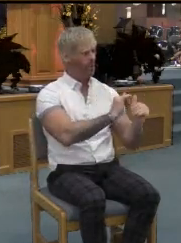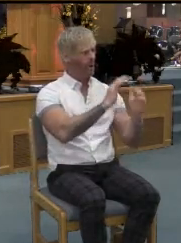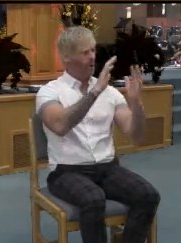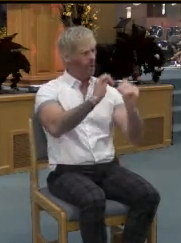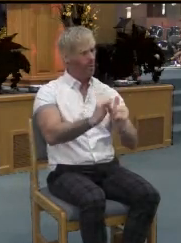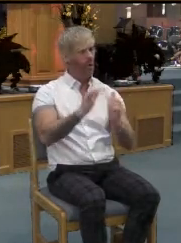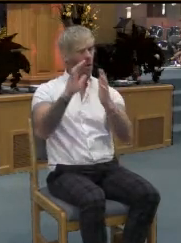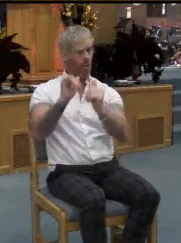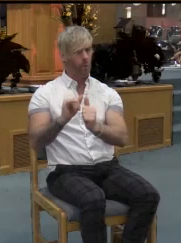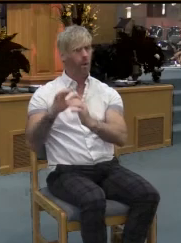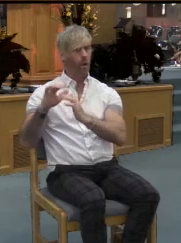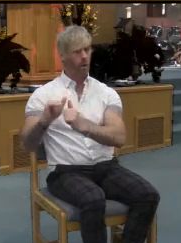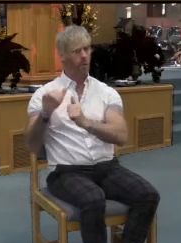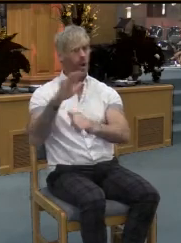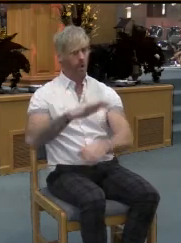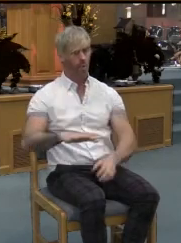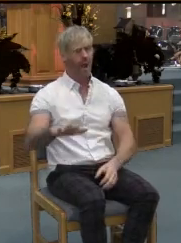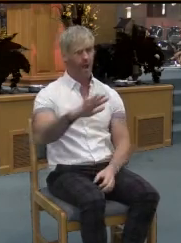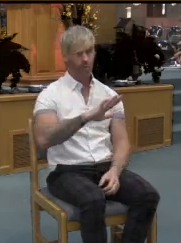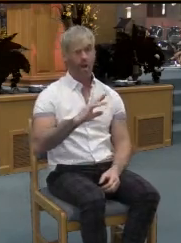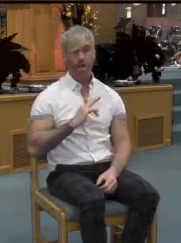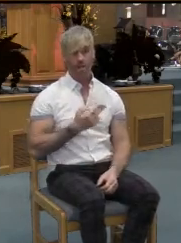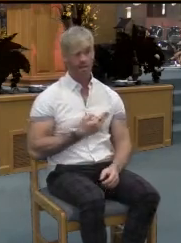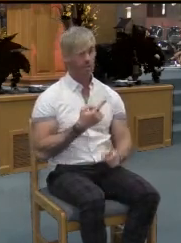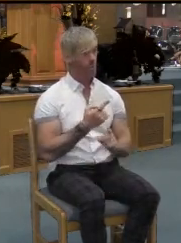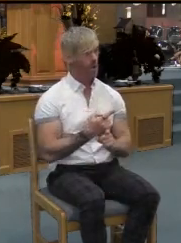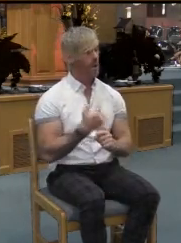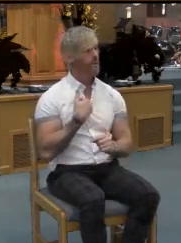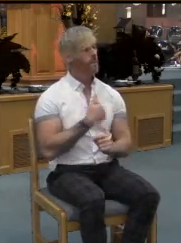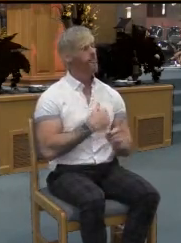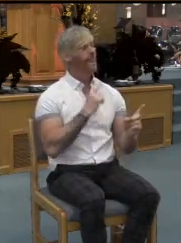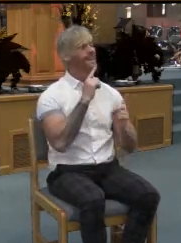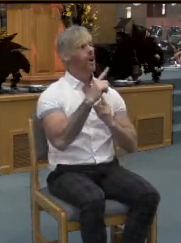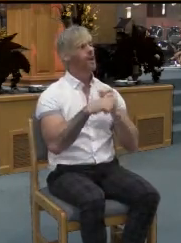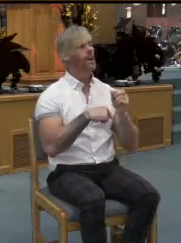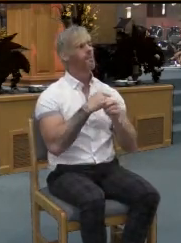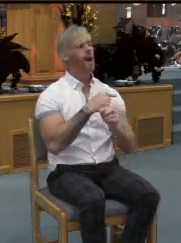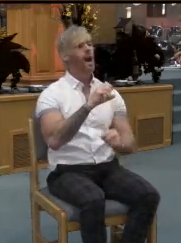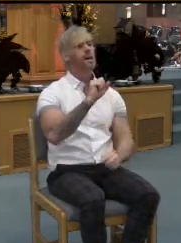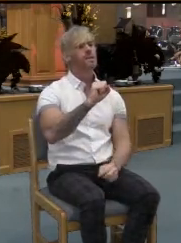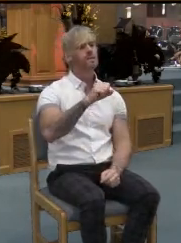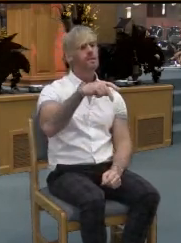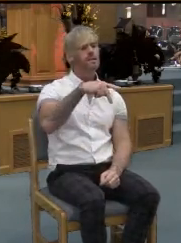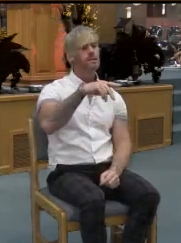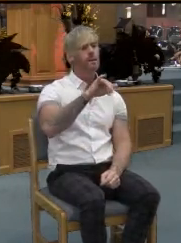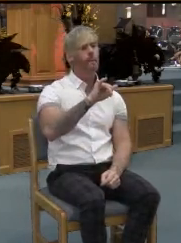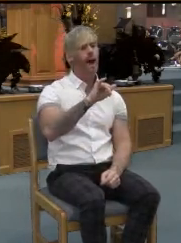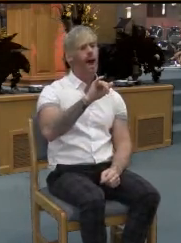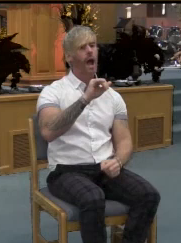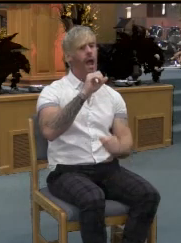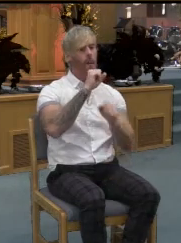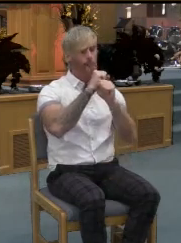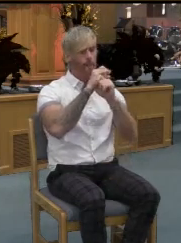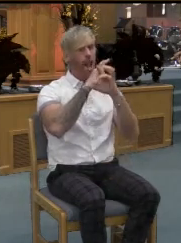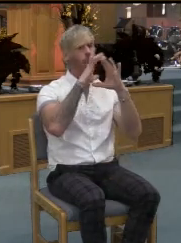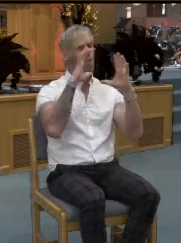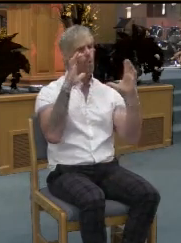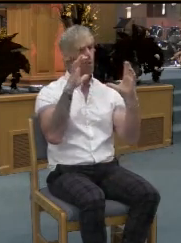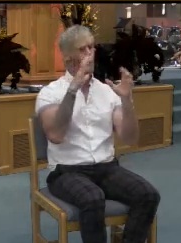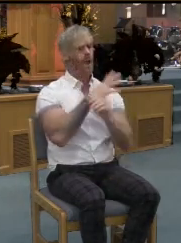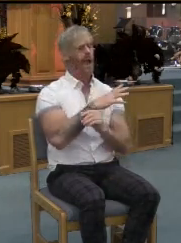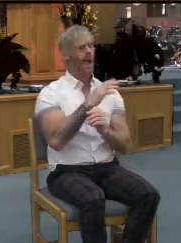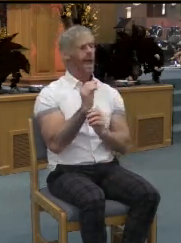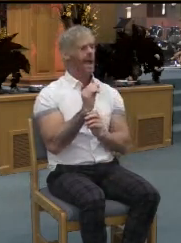us. So we talked about the spy balloon some, and we talked about the border, and we talked